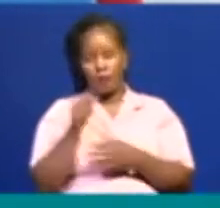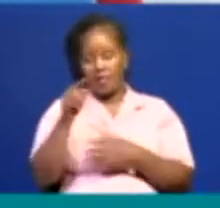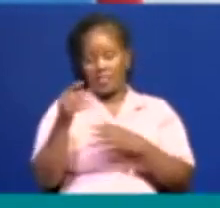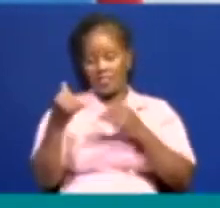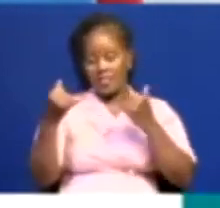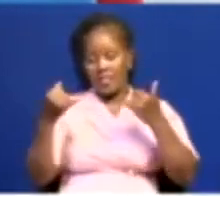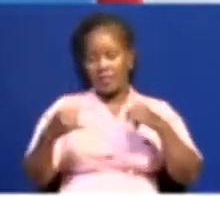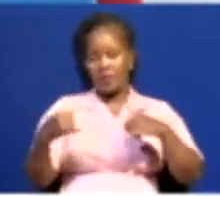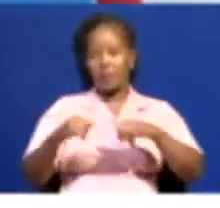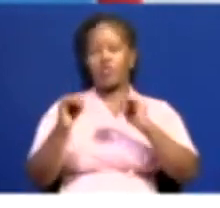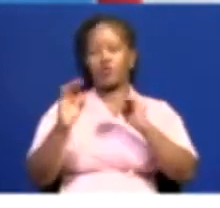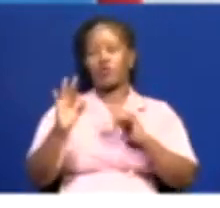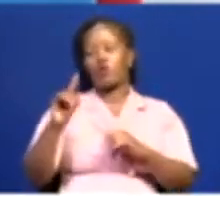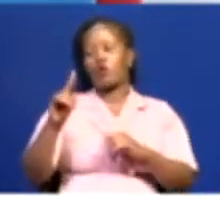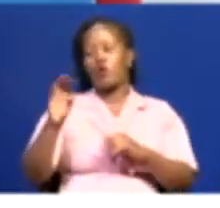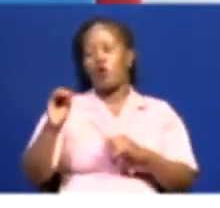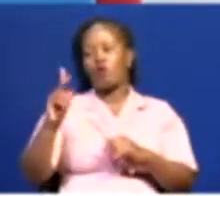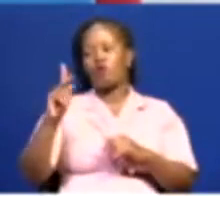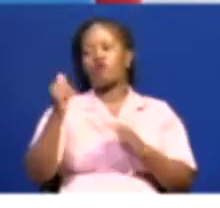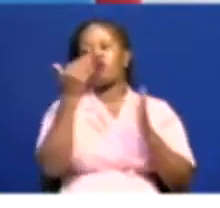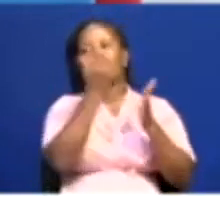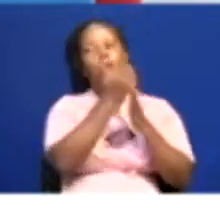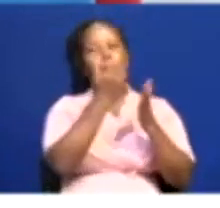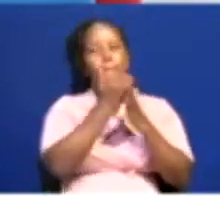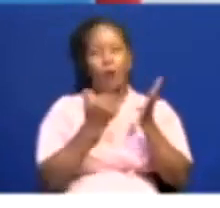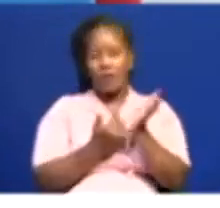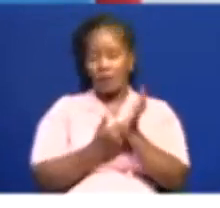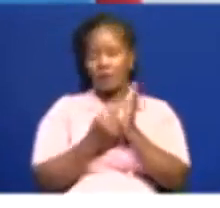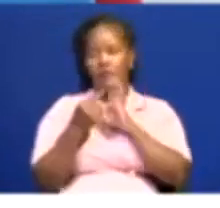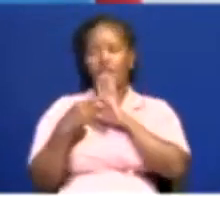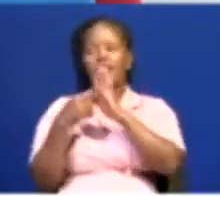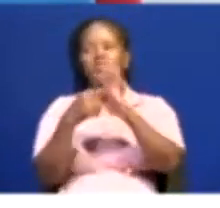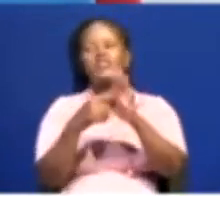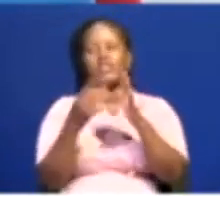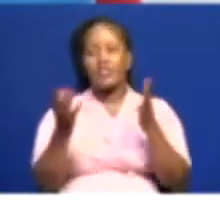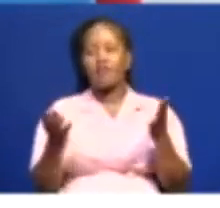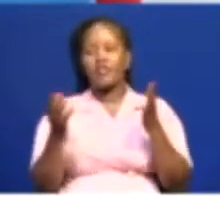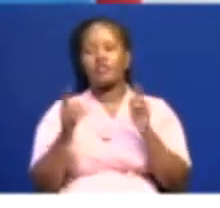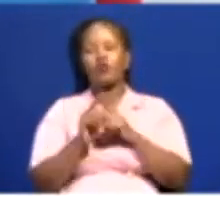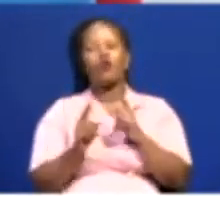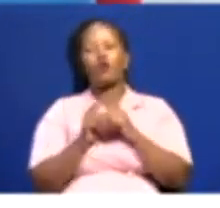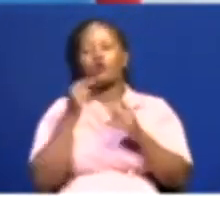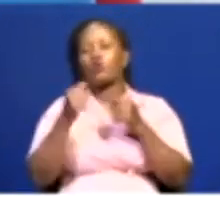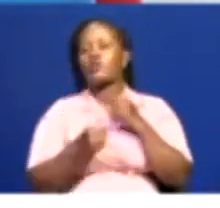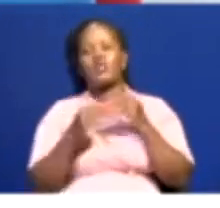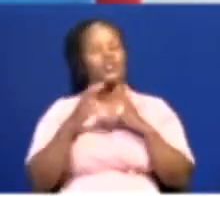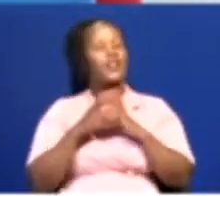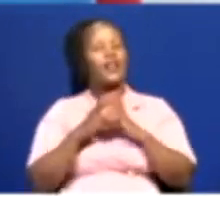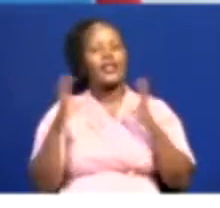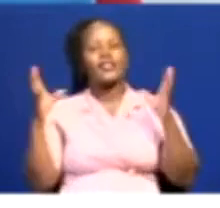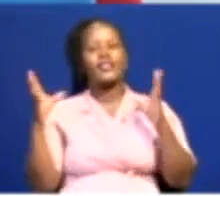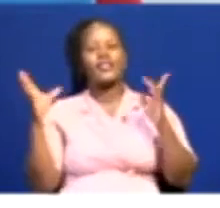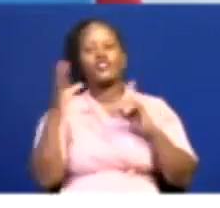implementation of the FLLoCA program by rural county governments signifies and even becomes a monumental step forward.